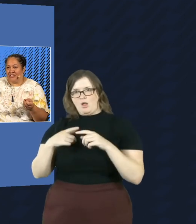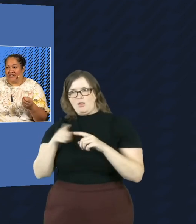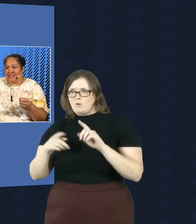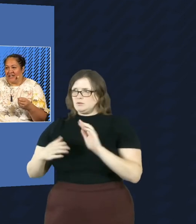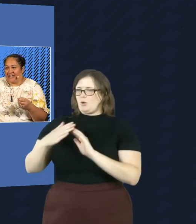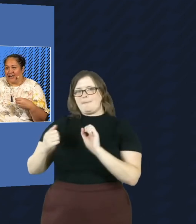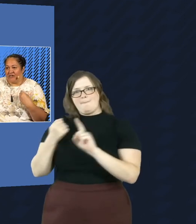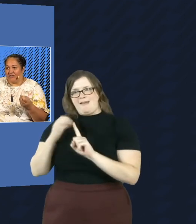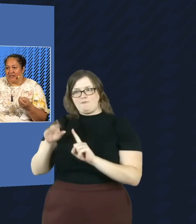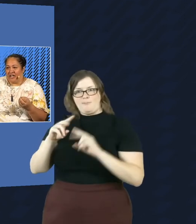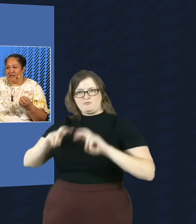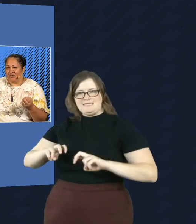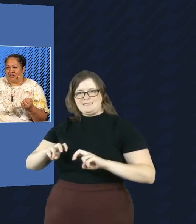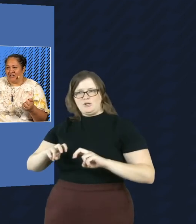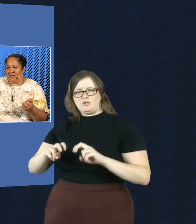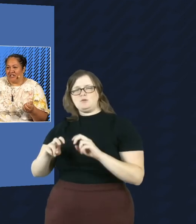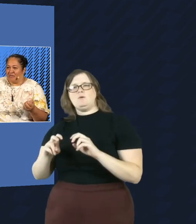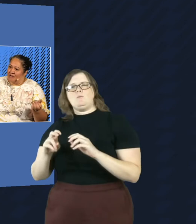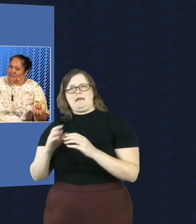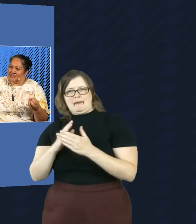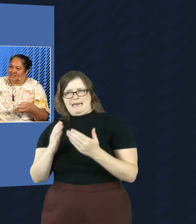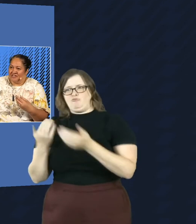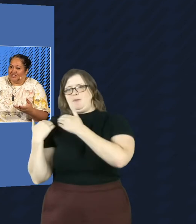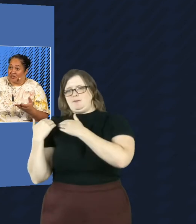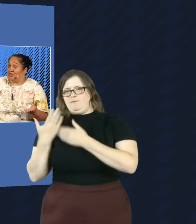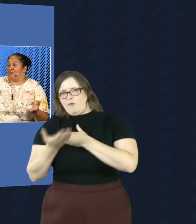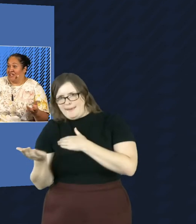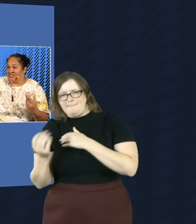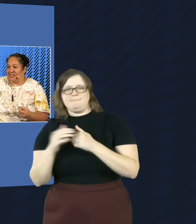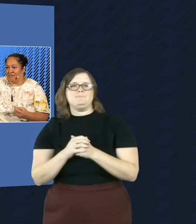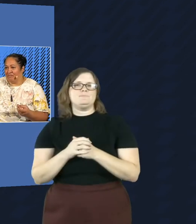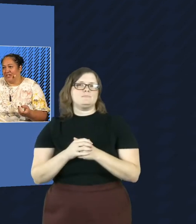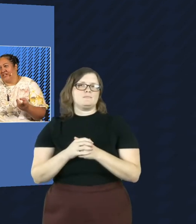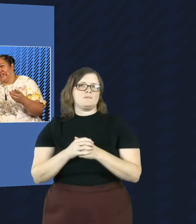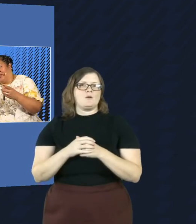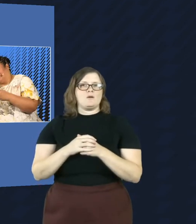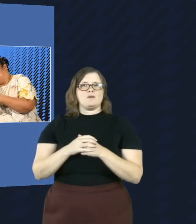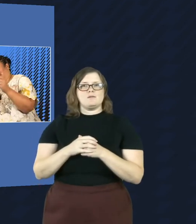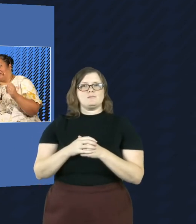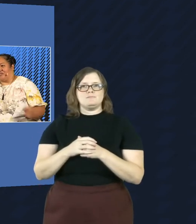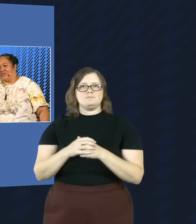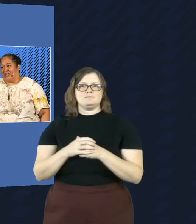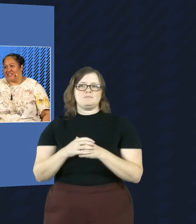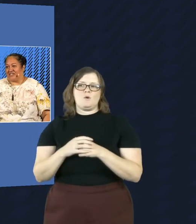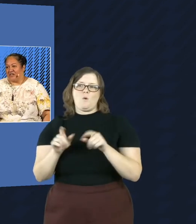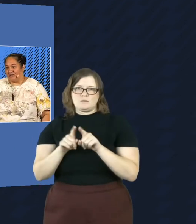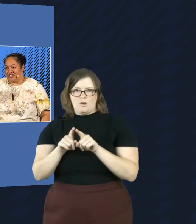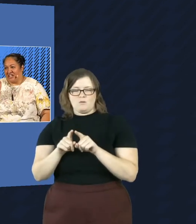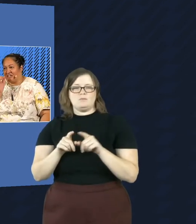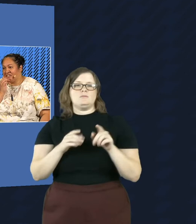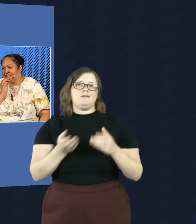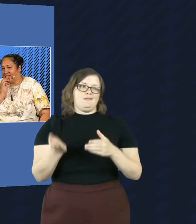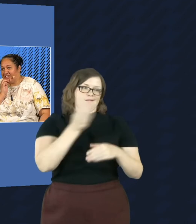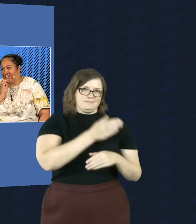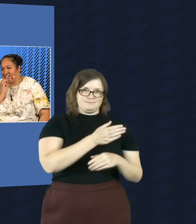research, and how accountable are you being, perhaps? Could you be to them? And that's balanced off on the other side with